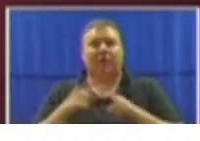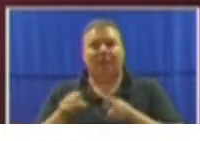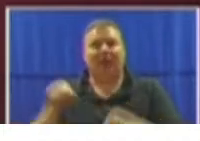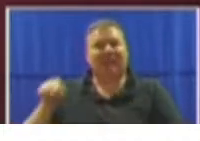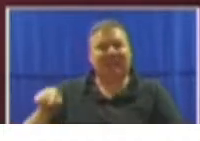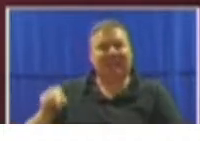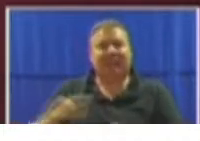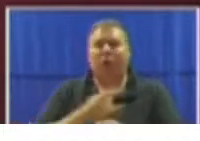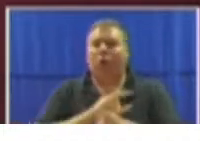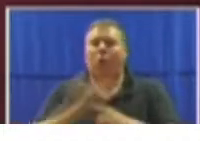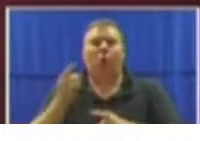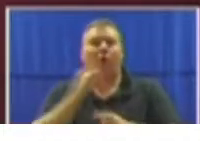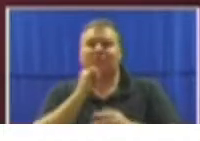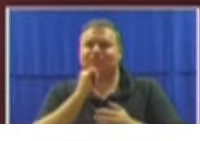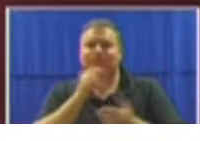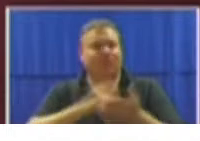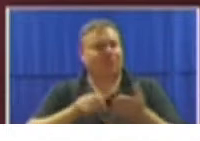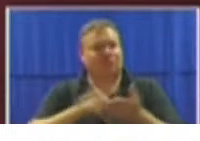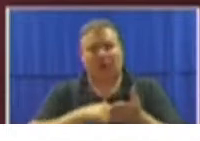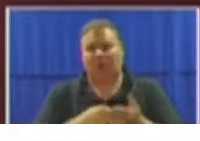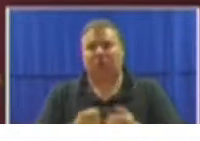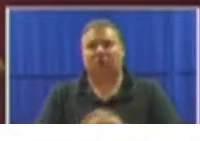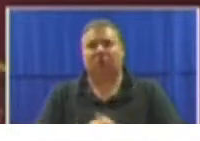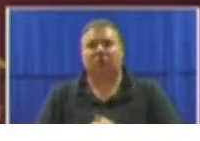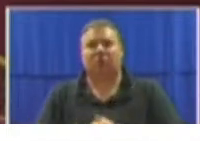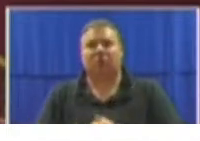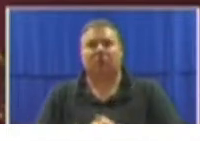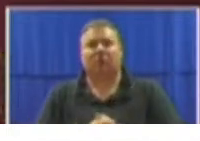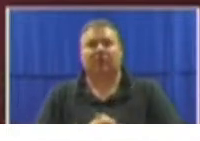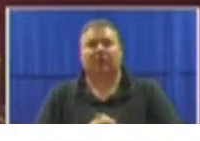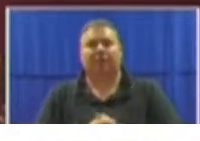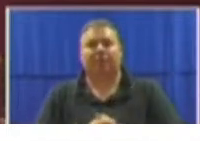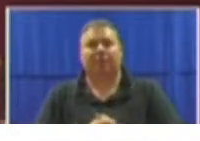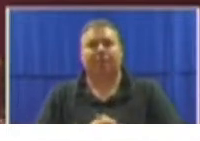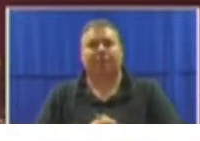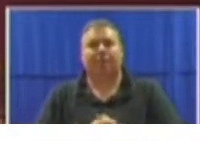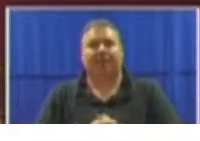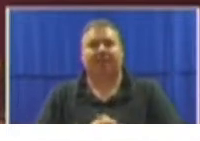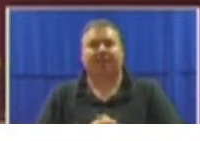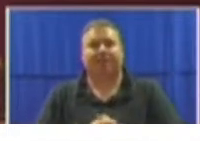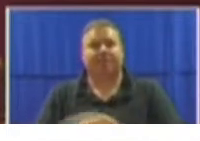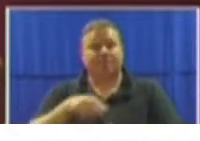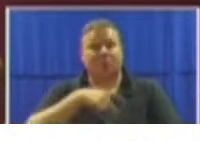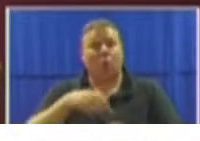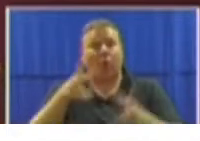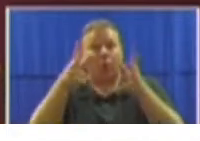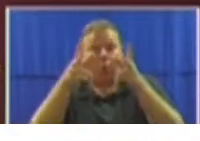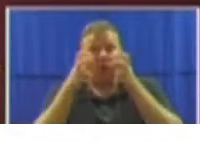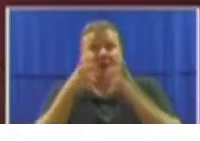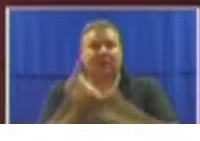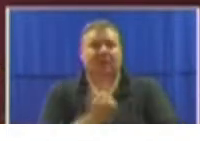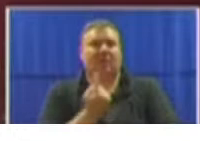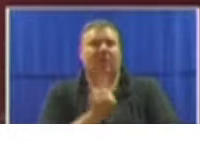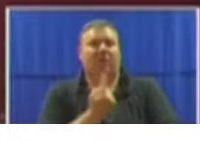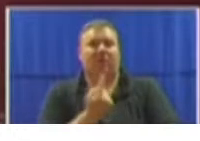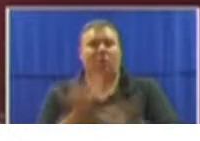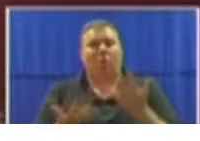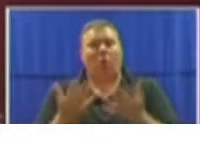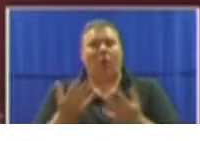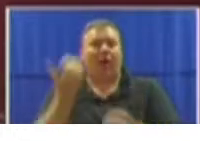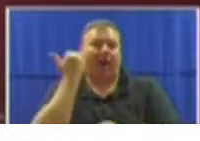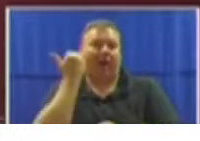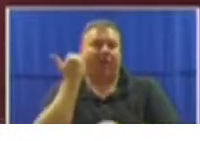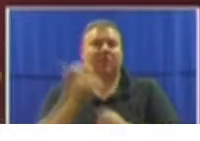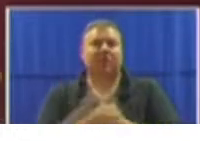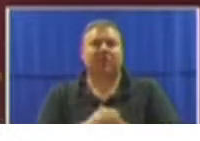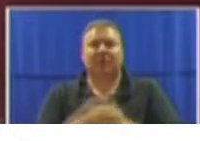an election to govern this country. We have witnessed for ourselves where they have governed. They